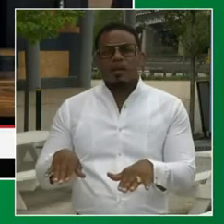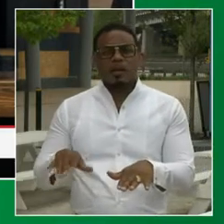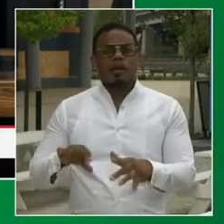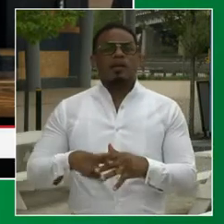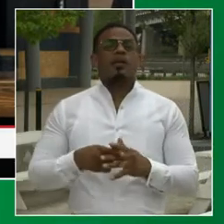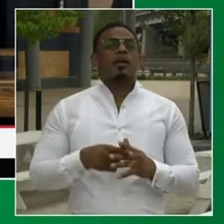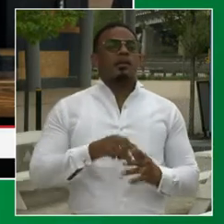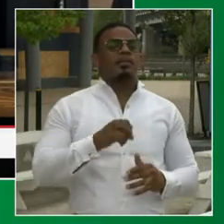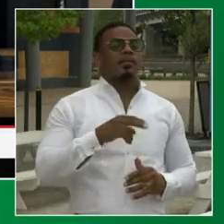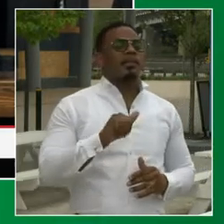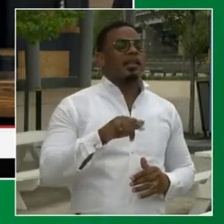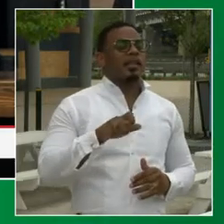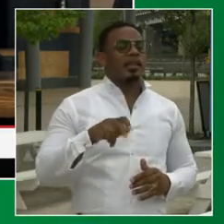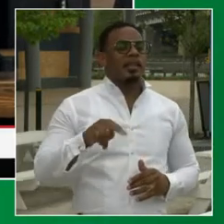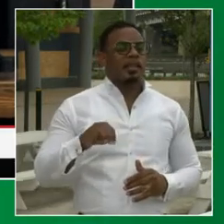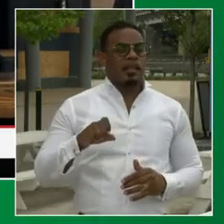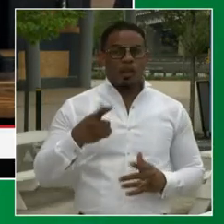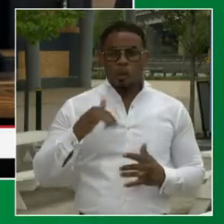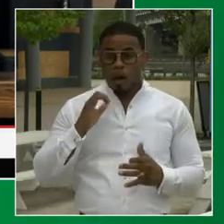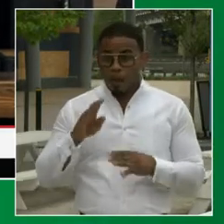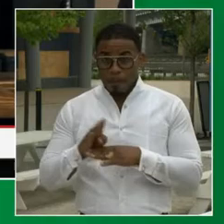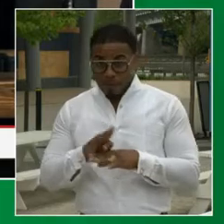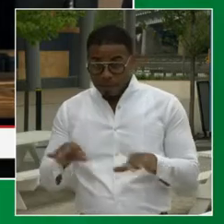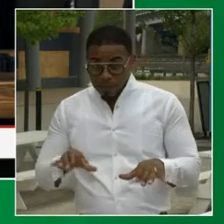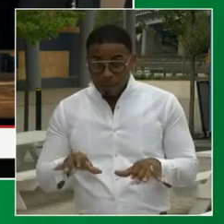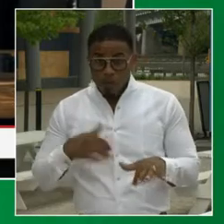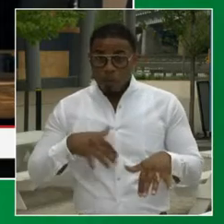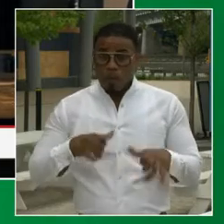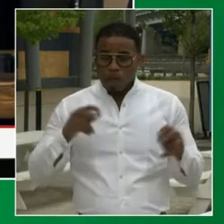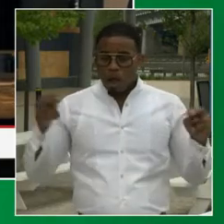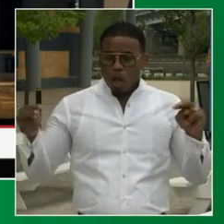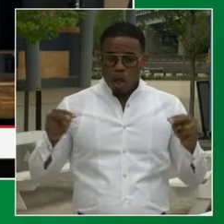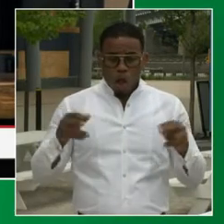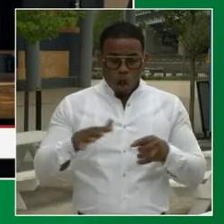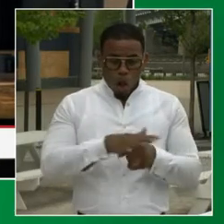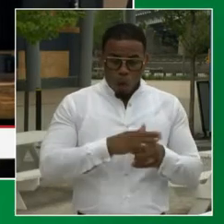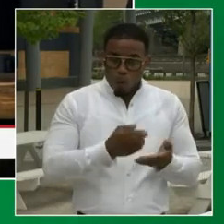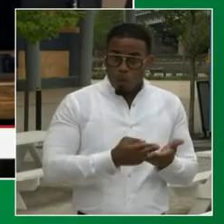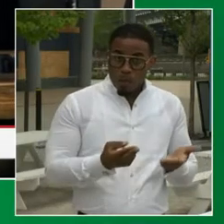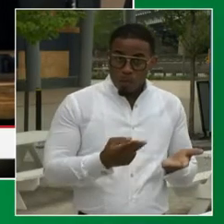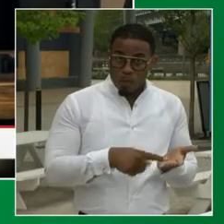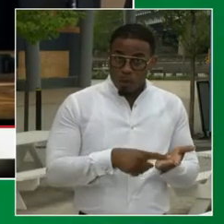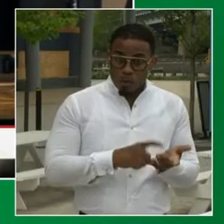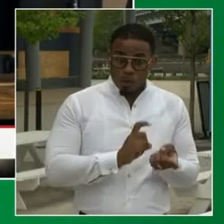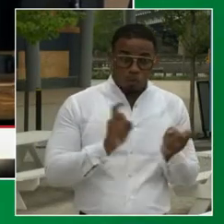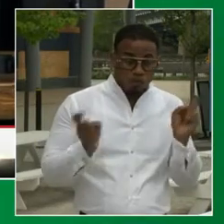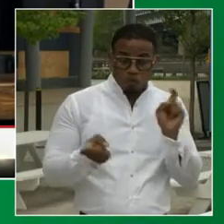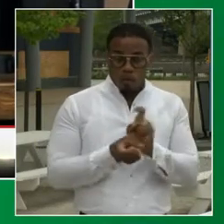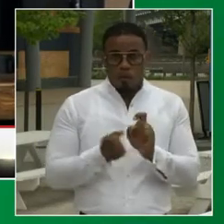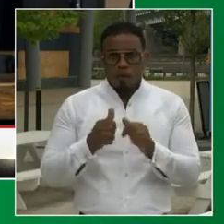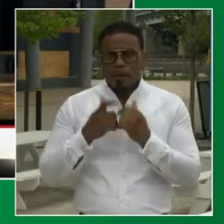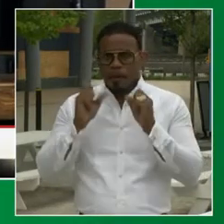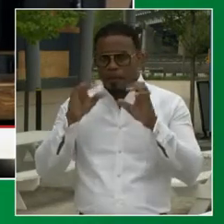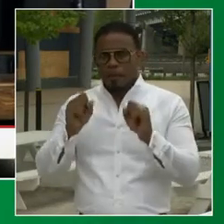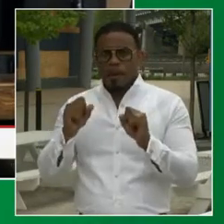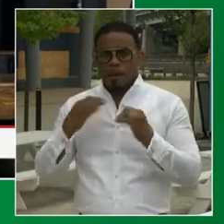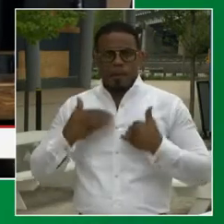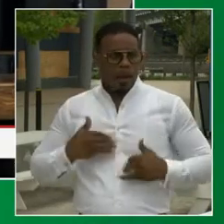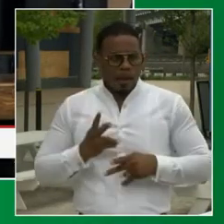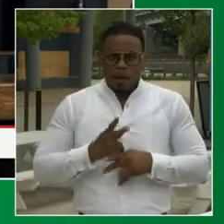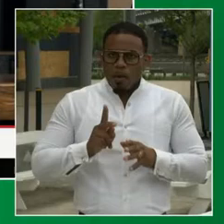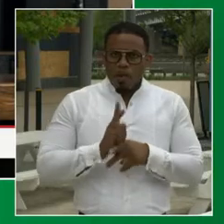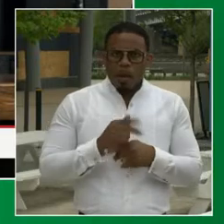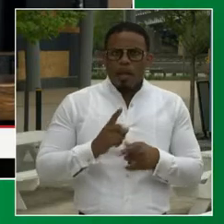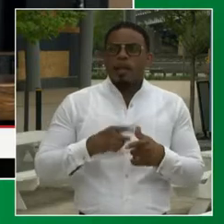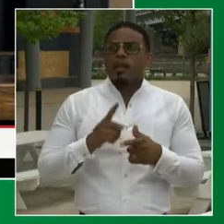started Shea. And so what our business does is we take a local resource, transform it into amazing body care